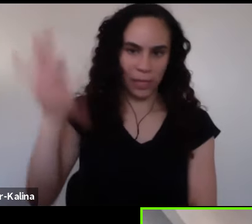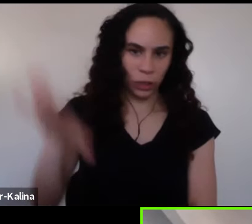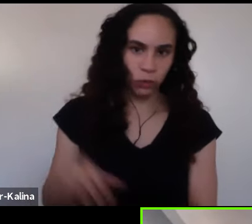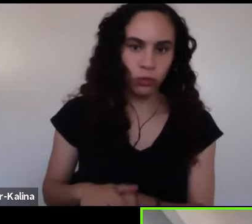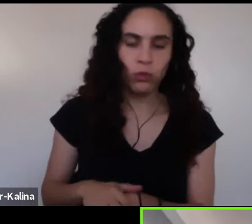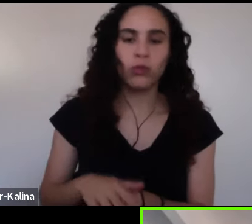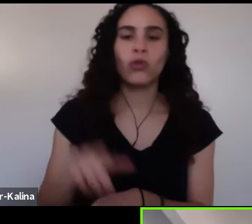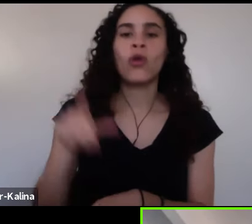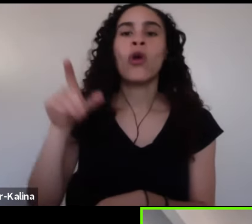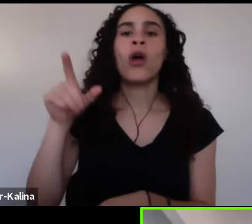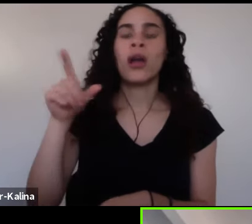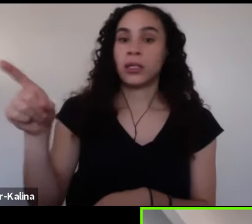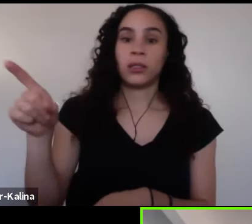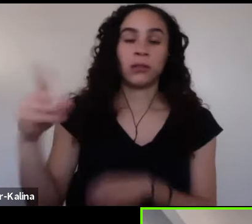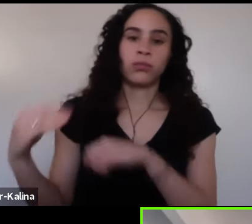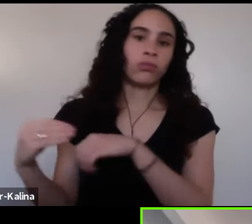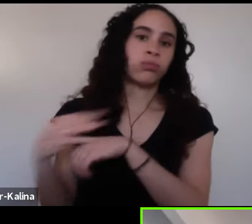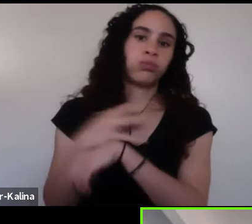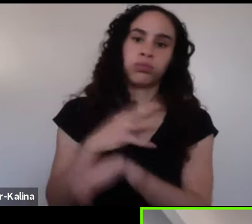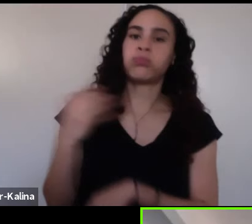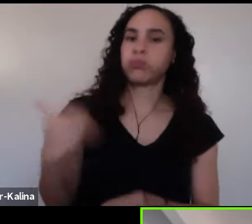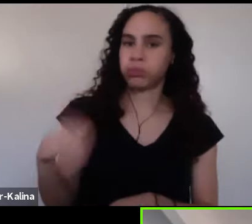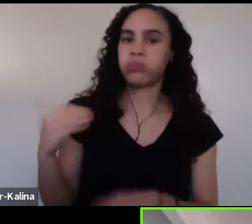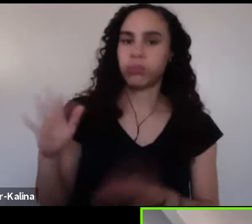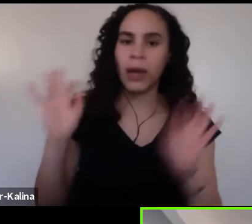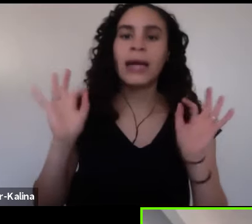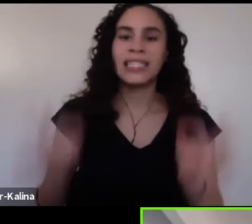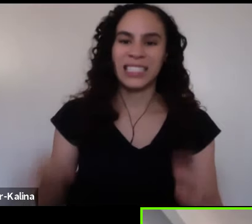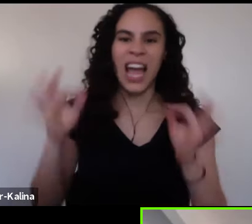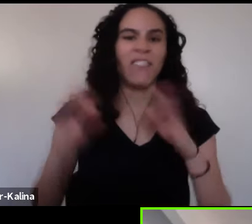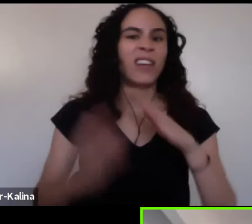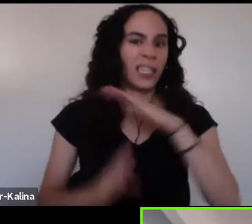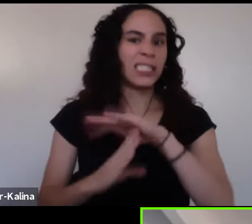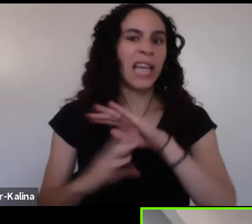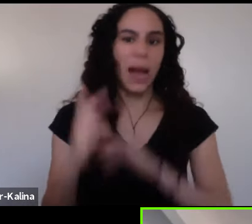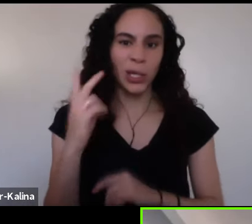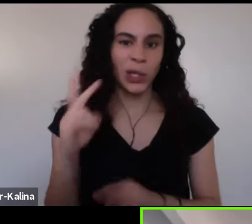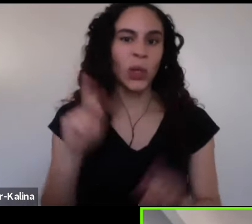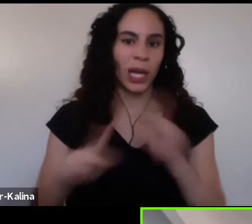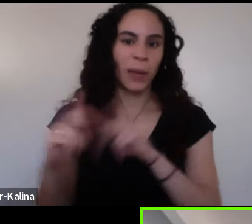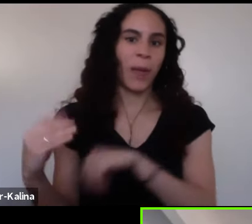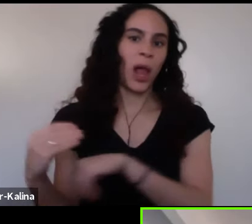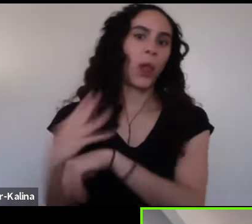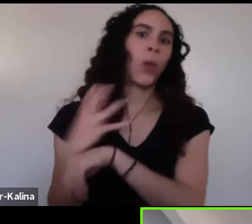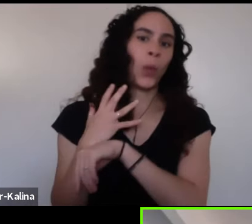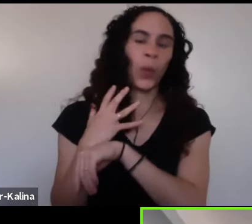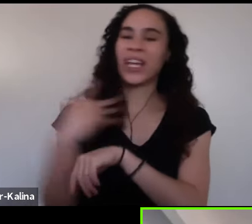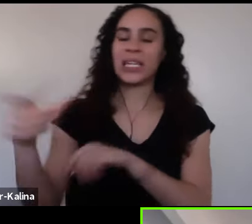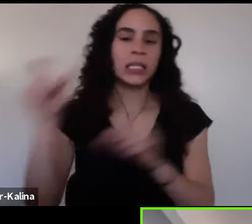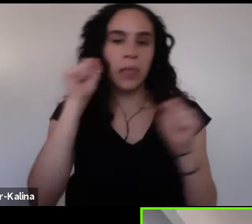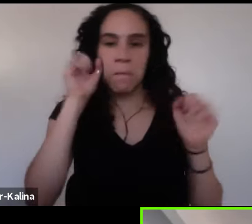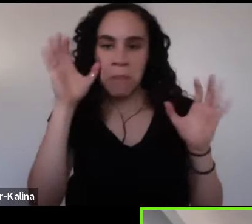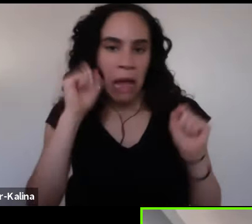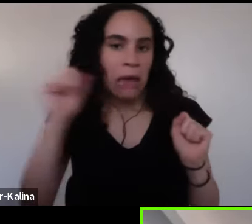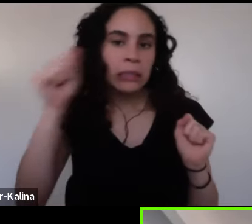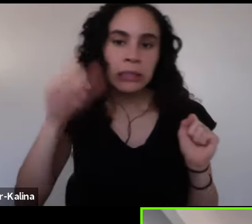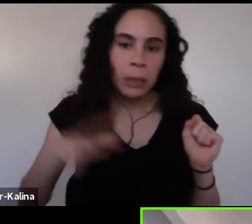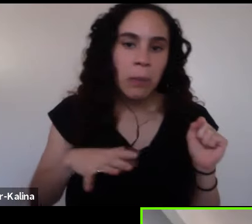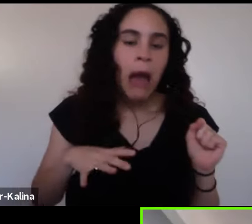people in my life. Definitely in the top two. Just an amazing man,